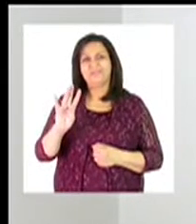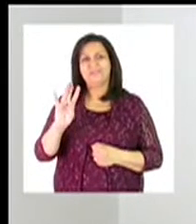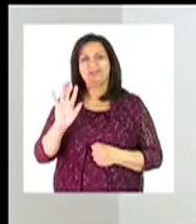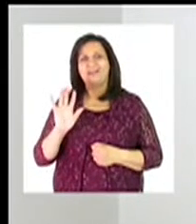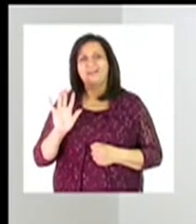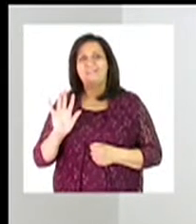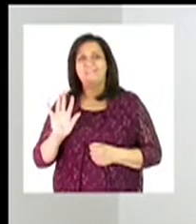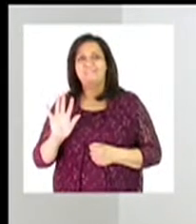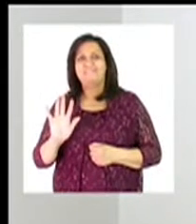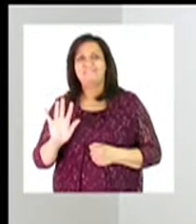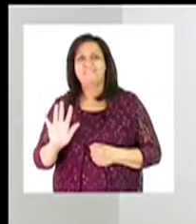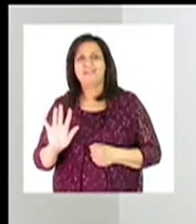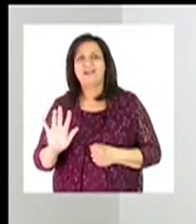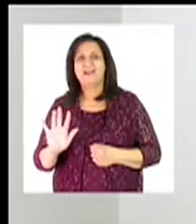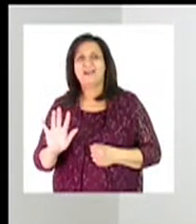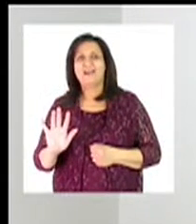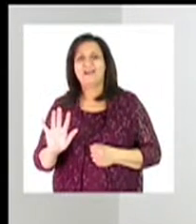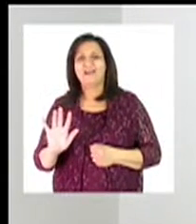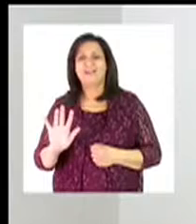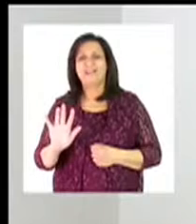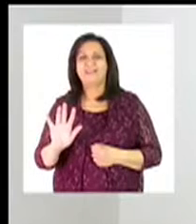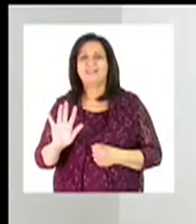4,